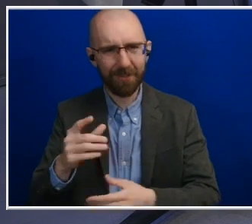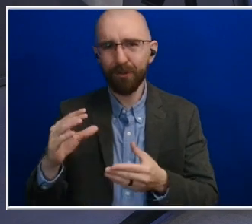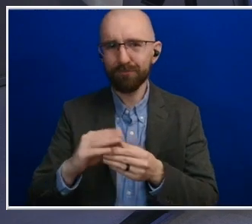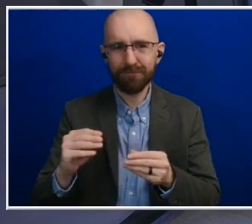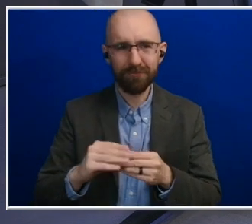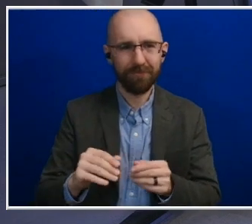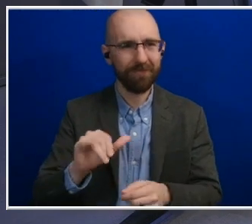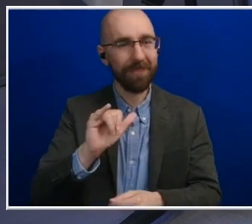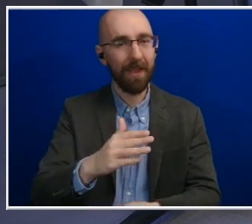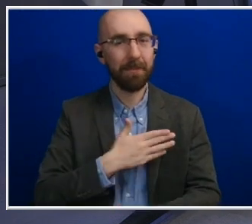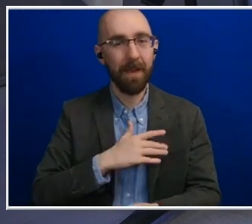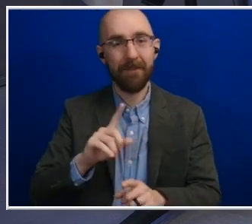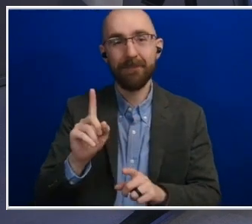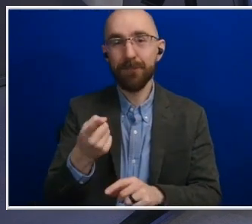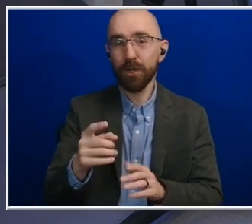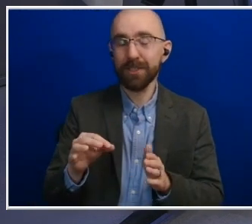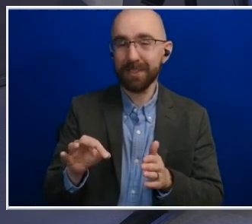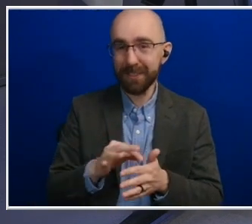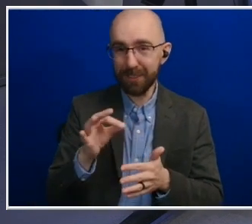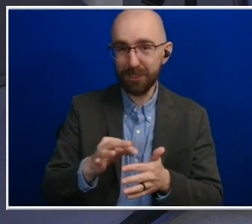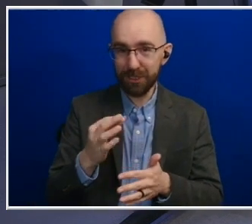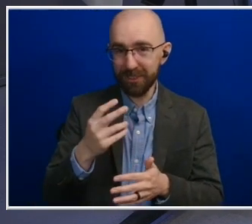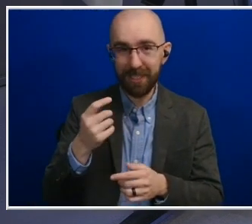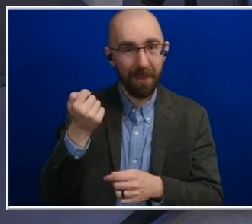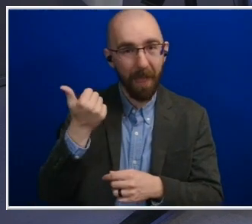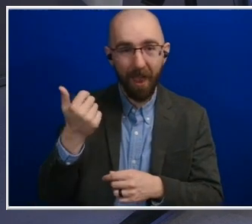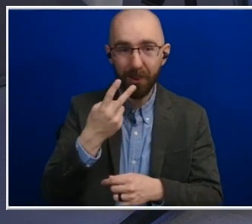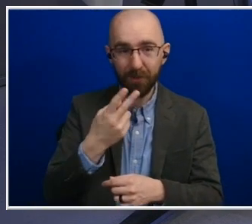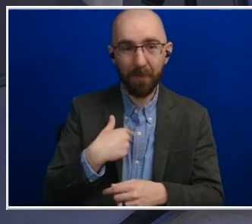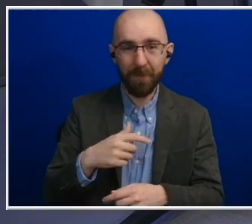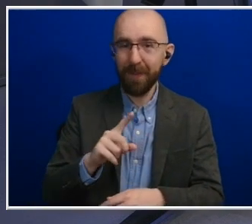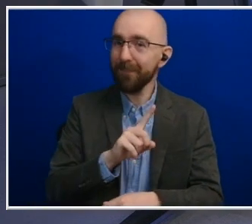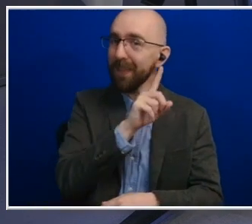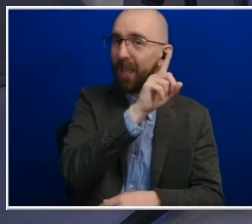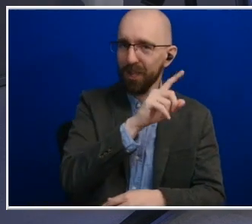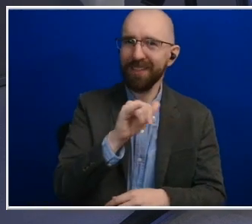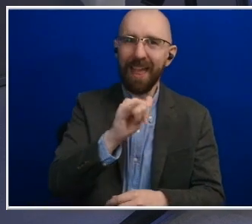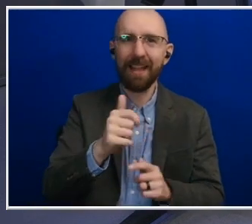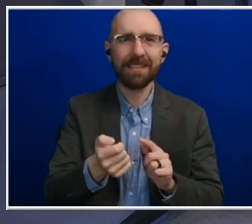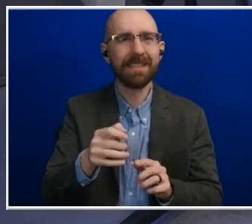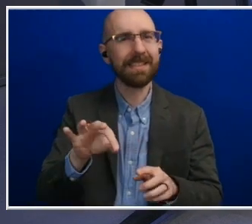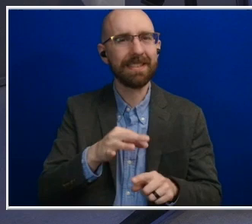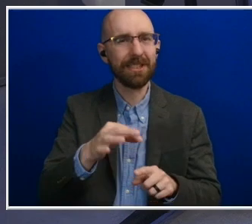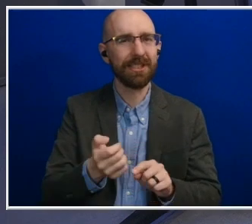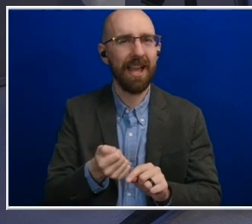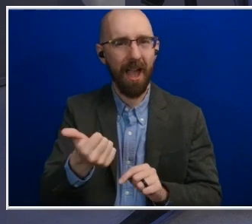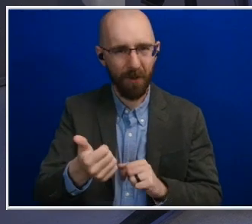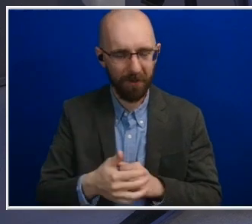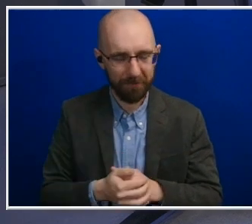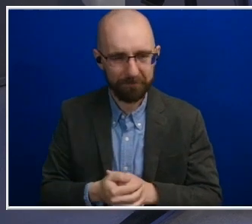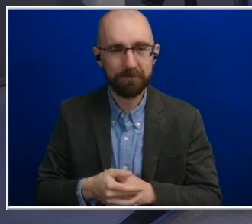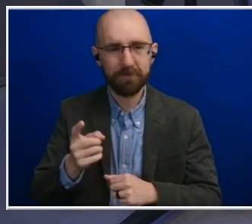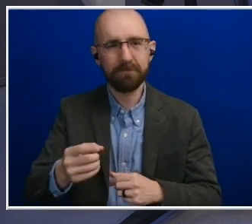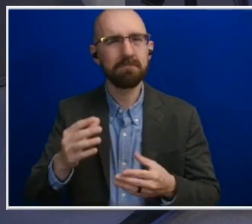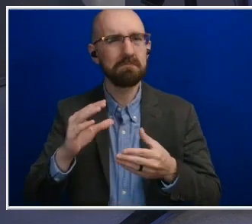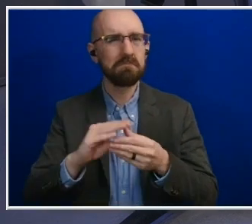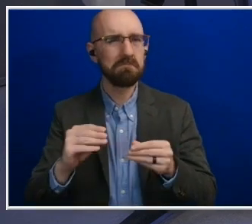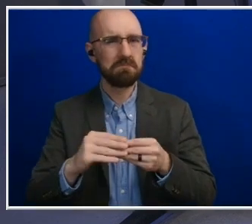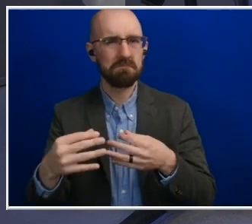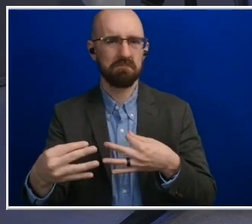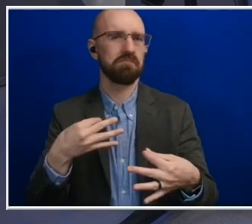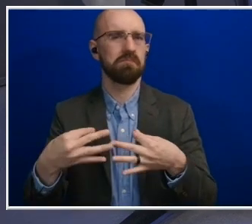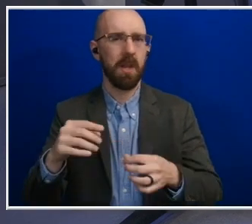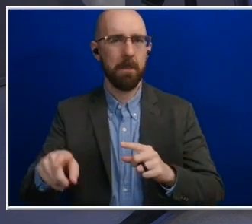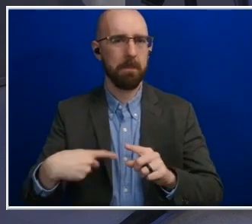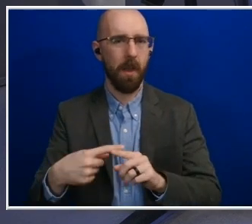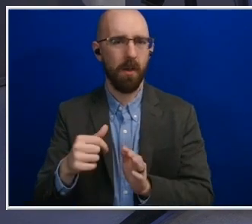came out. I don't know if you saw that picture of me with my little finger up, but yeah. I love that. So tell us a little bit of just about a surgery. I mean, not very many people